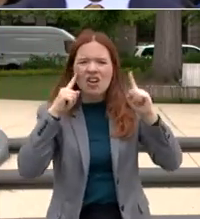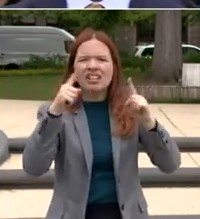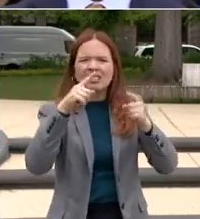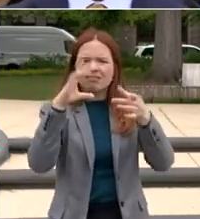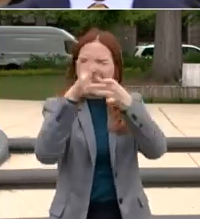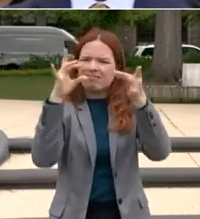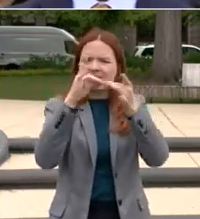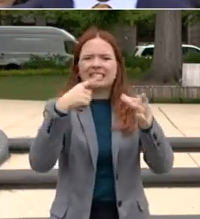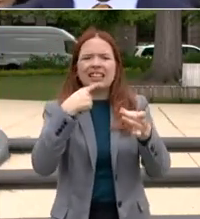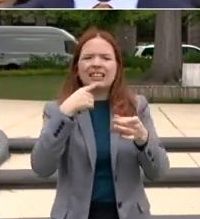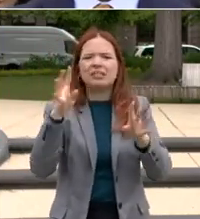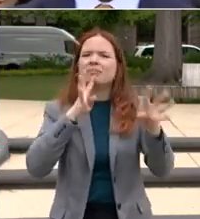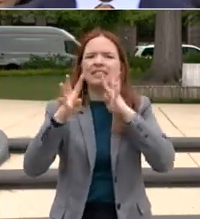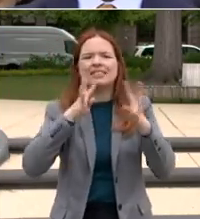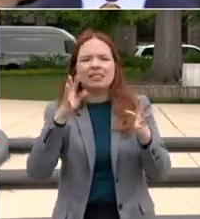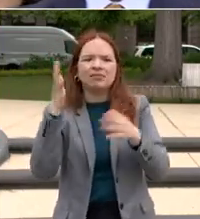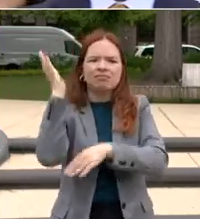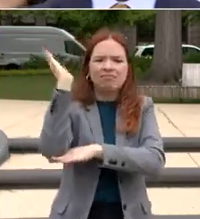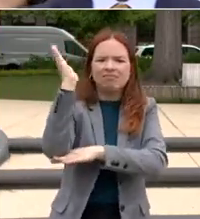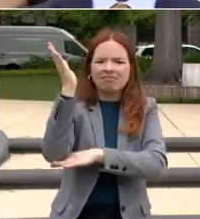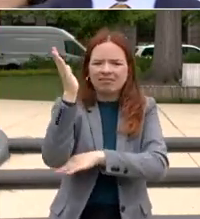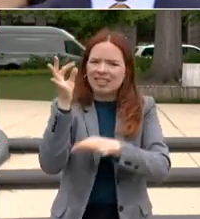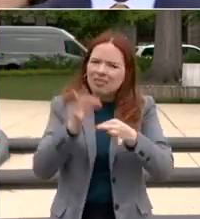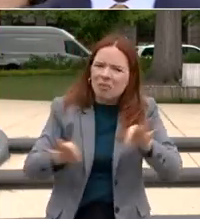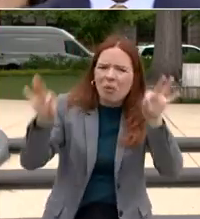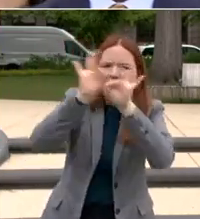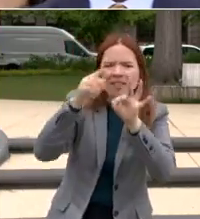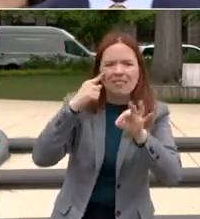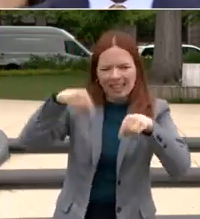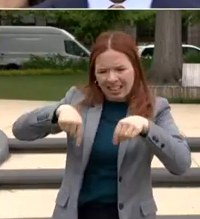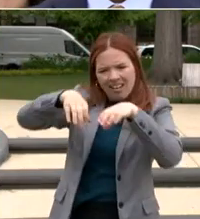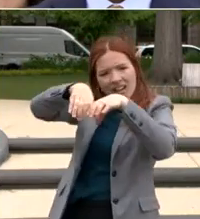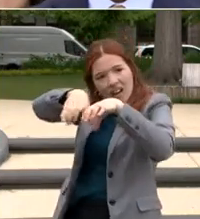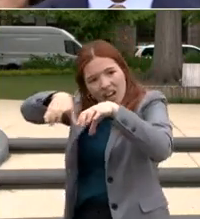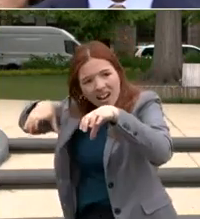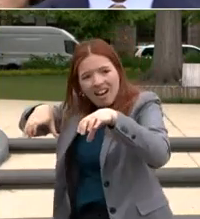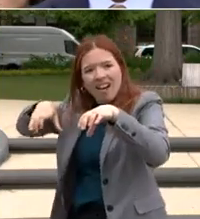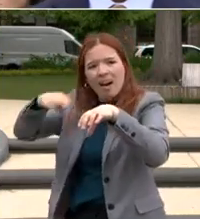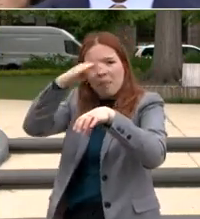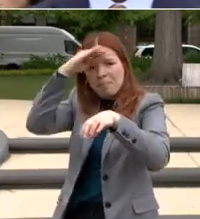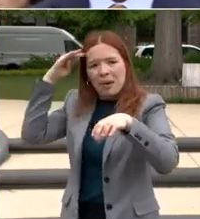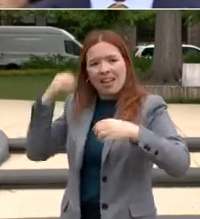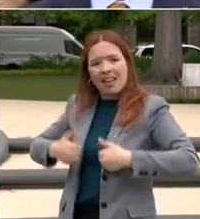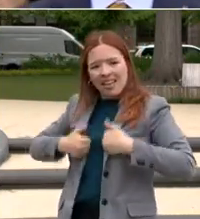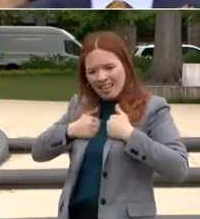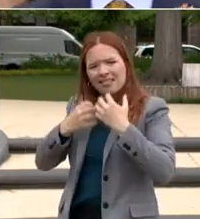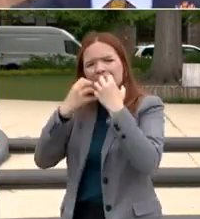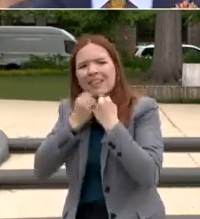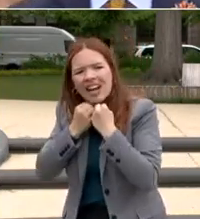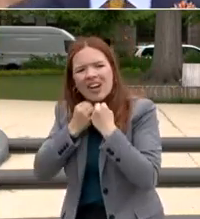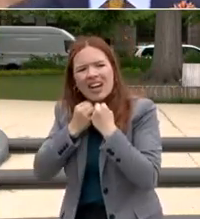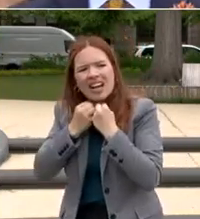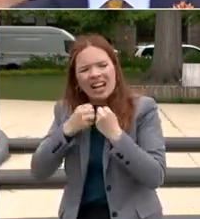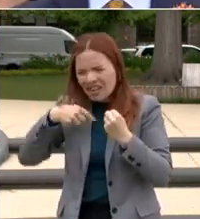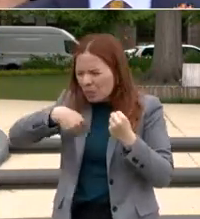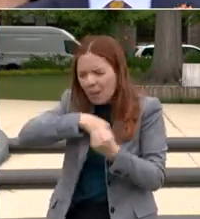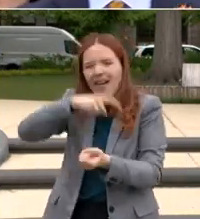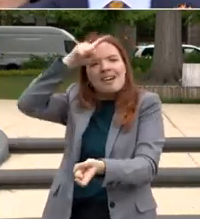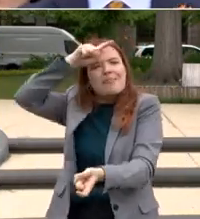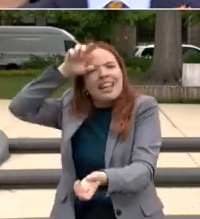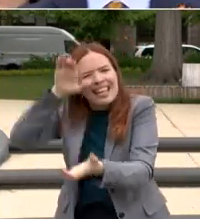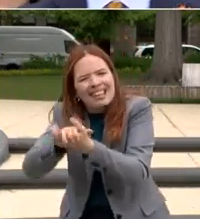while standing on that B, I felt compelled to believe in the impossible. And at that moment,